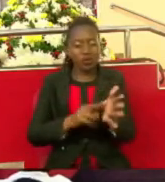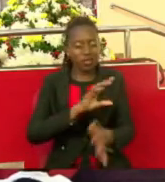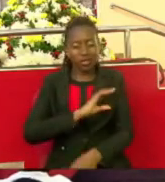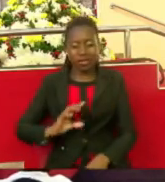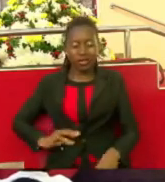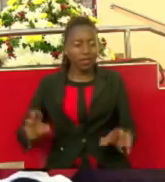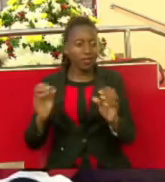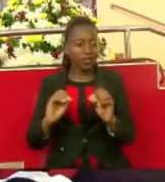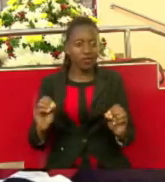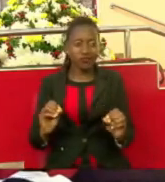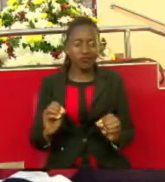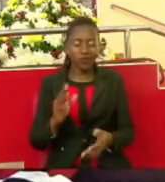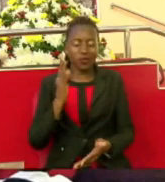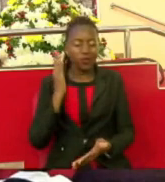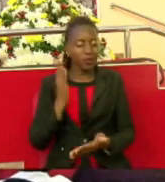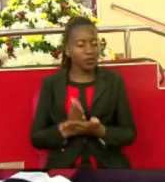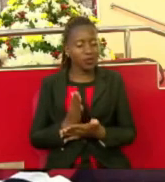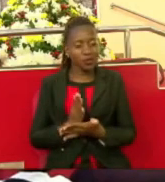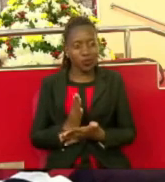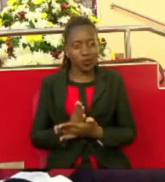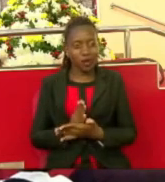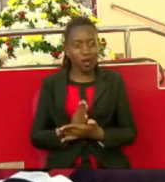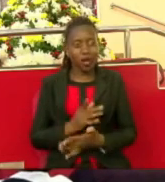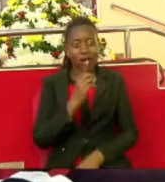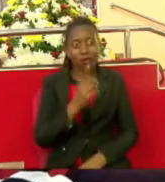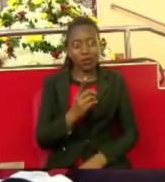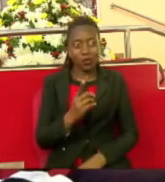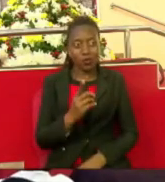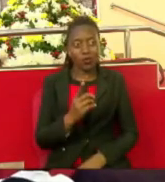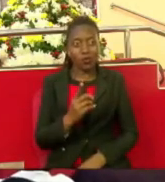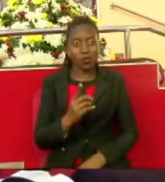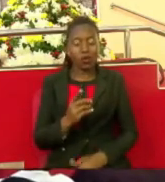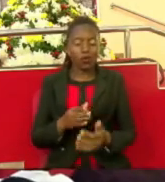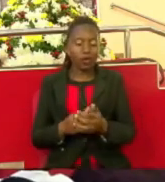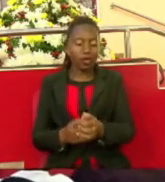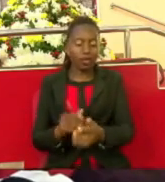you can be sure you are chasing them away the other side.